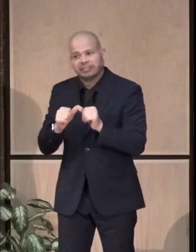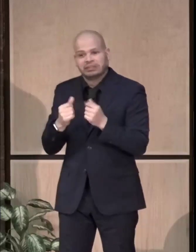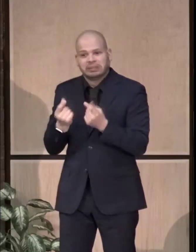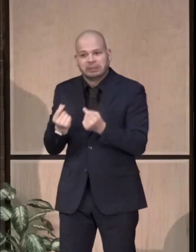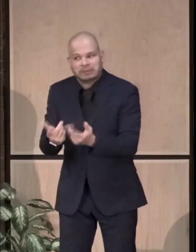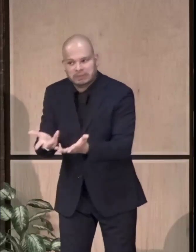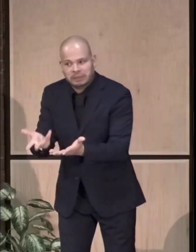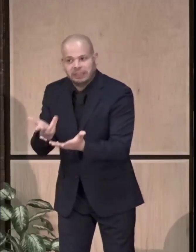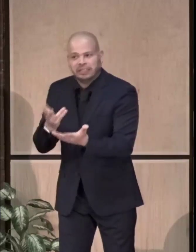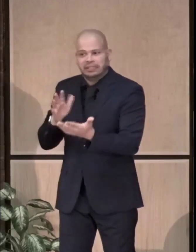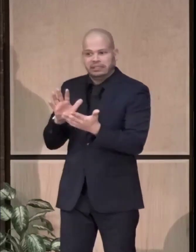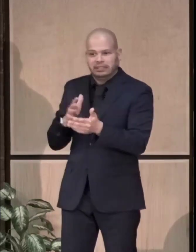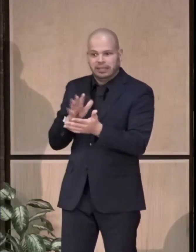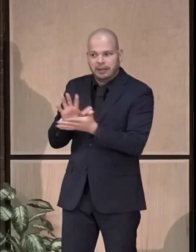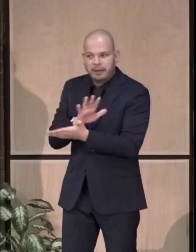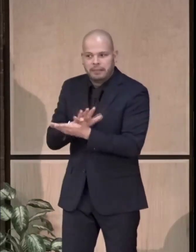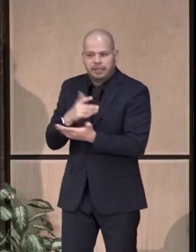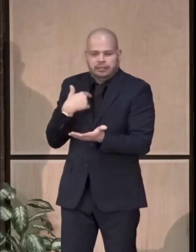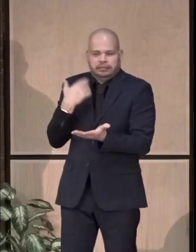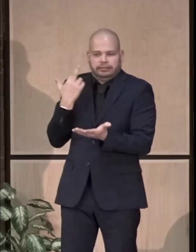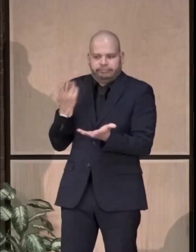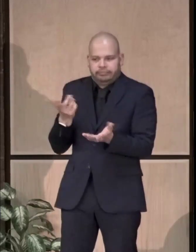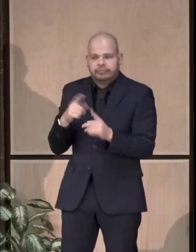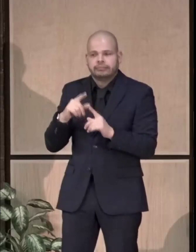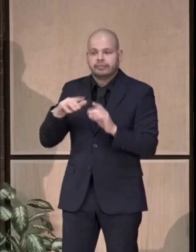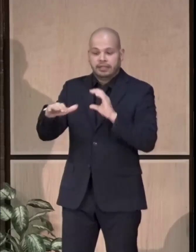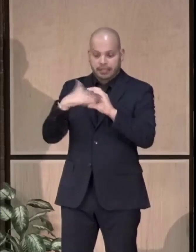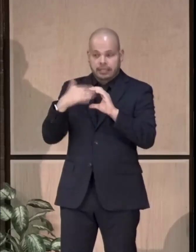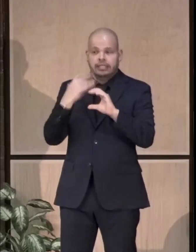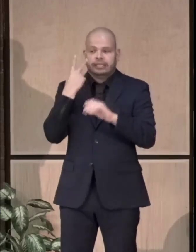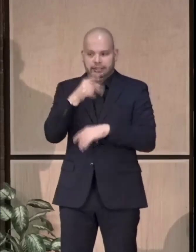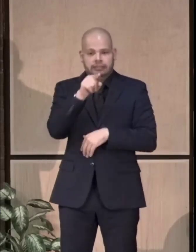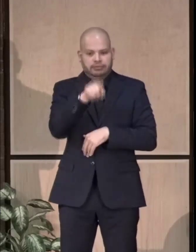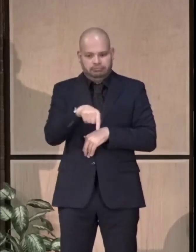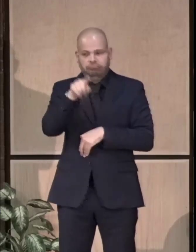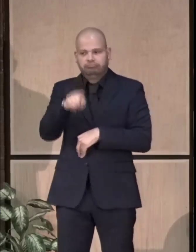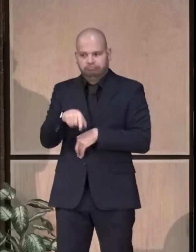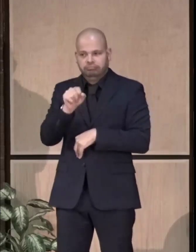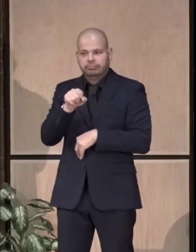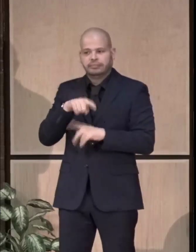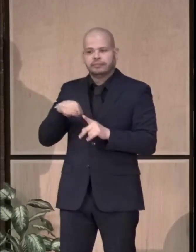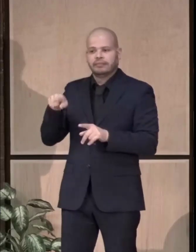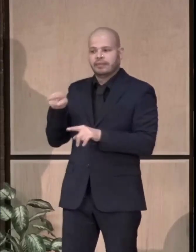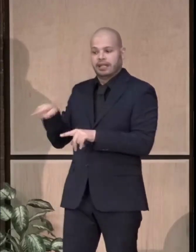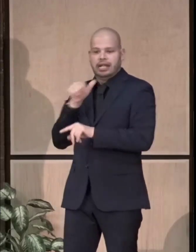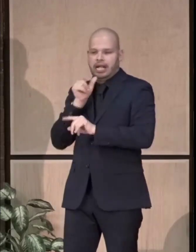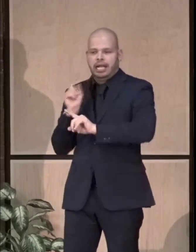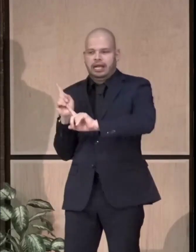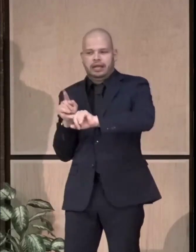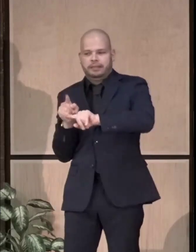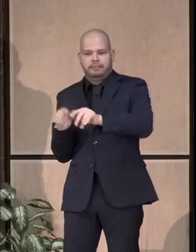a document. But that was the emails. I'm not saying that it wasn't. He wasn't following based off just those